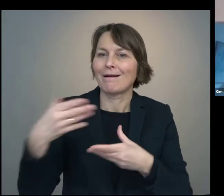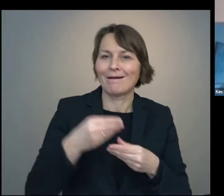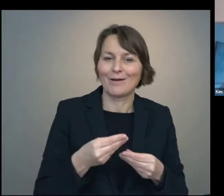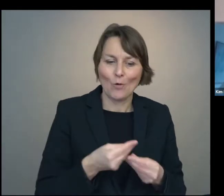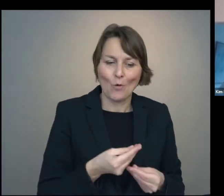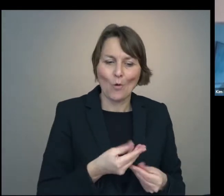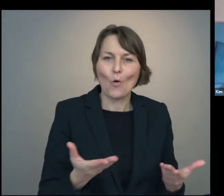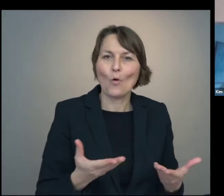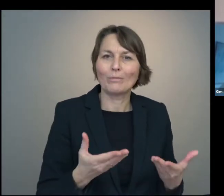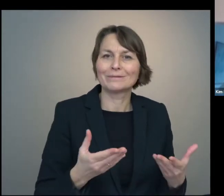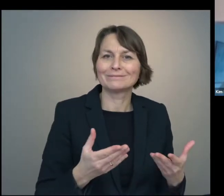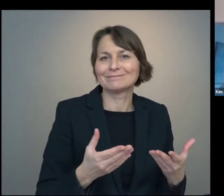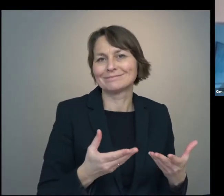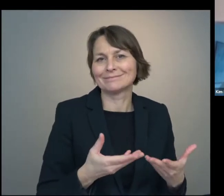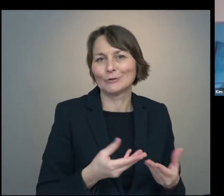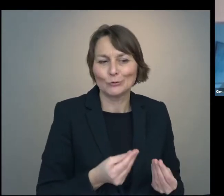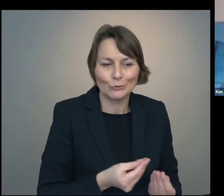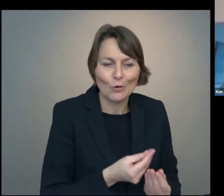source project.